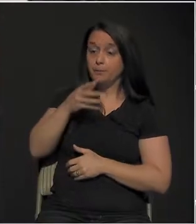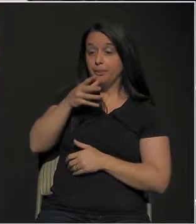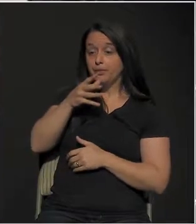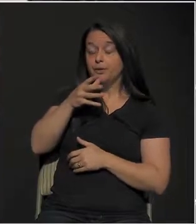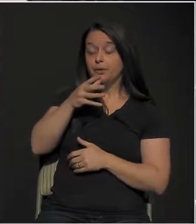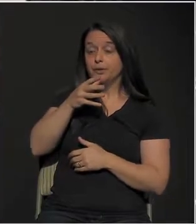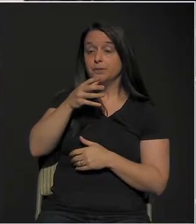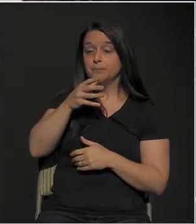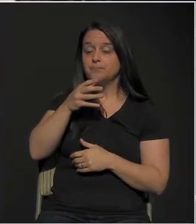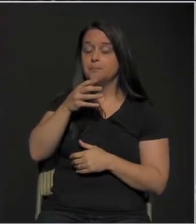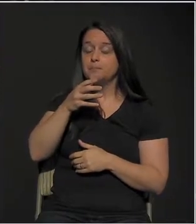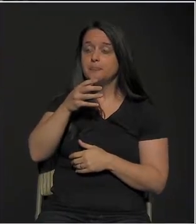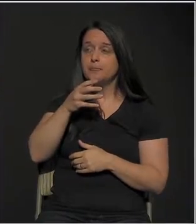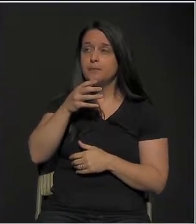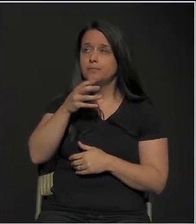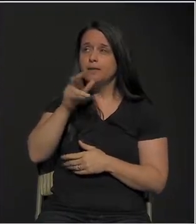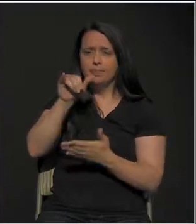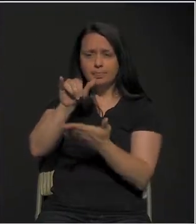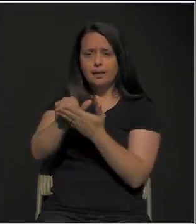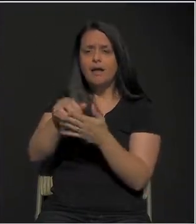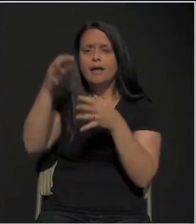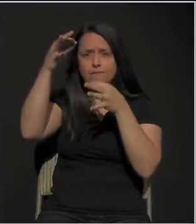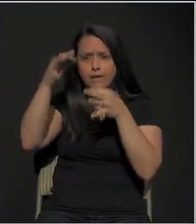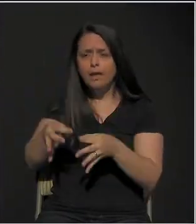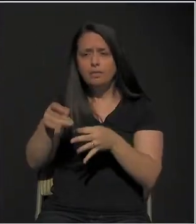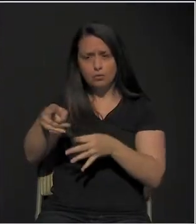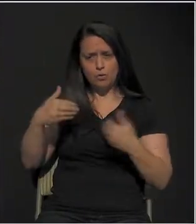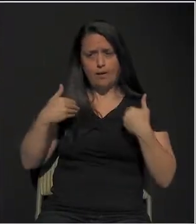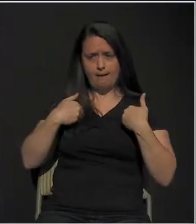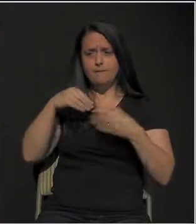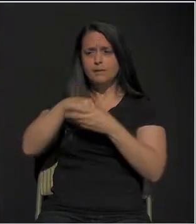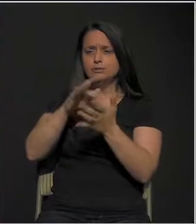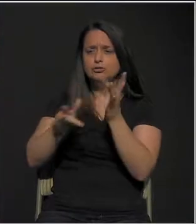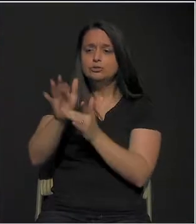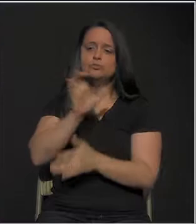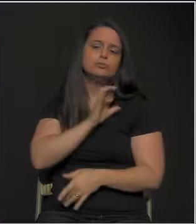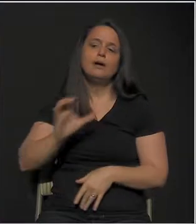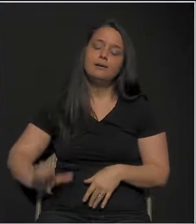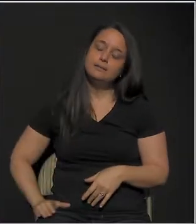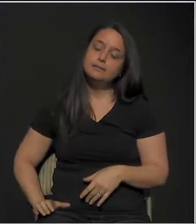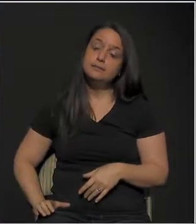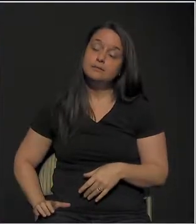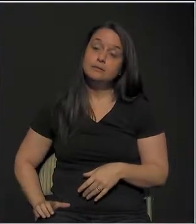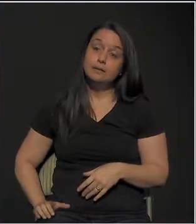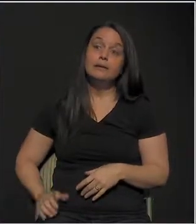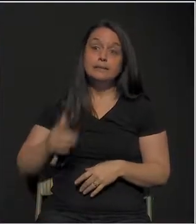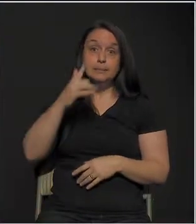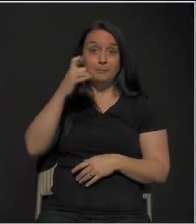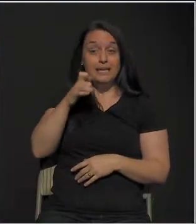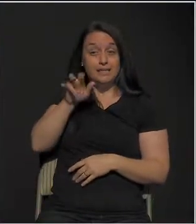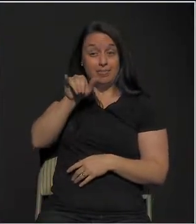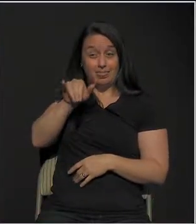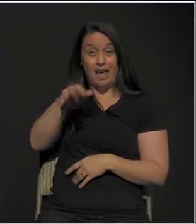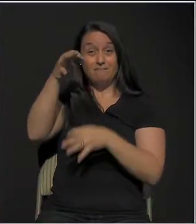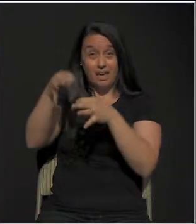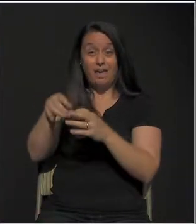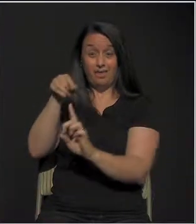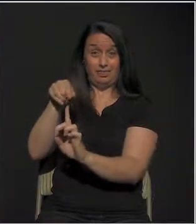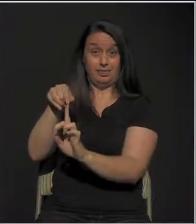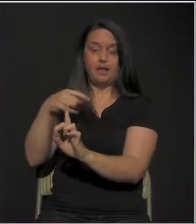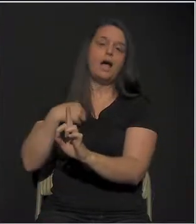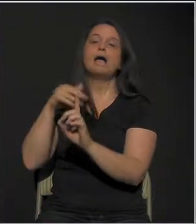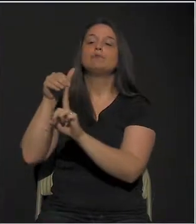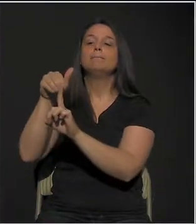And listen, that faith that you have in Jesus Christ, it's because of that faith I remind